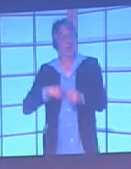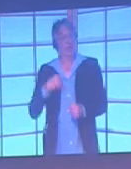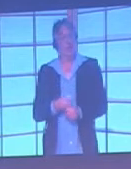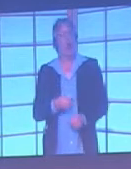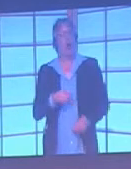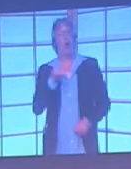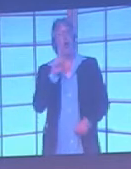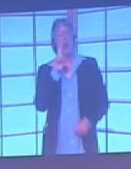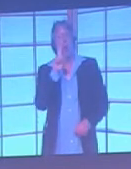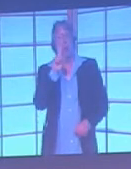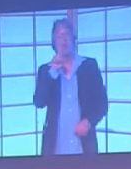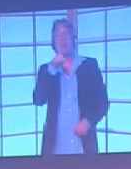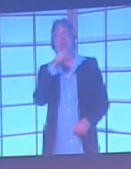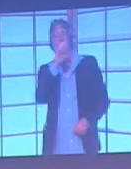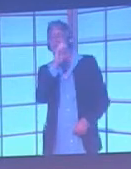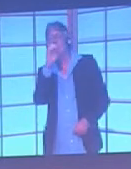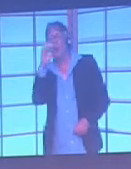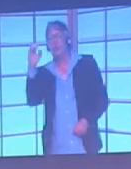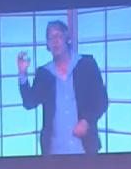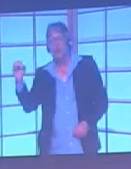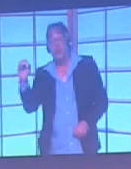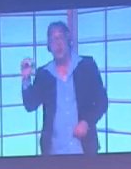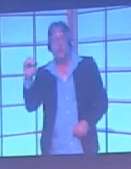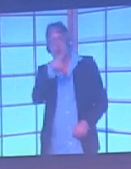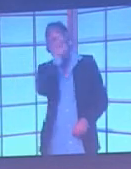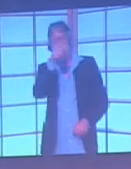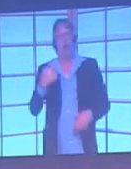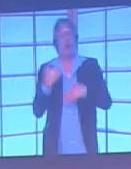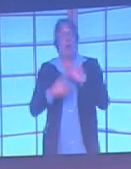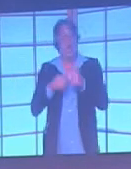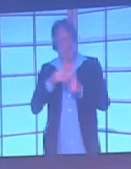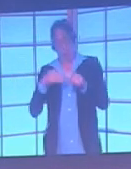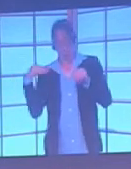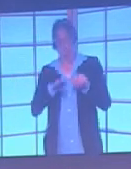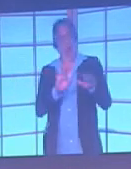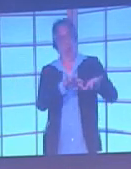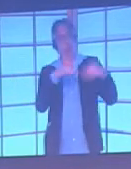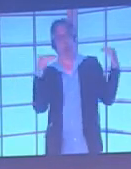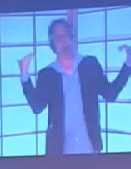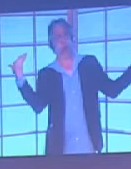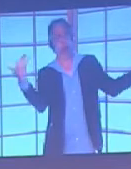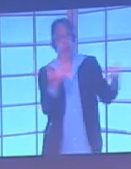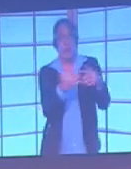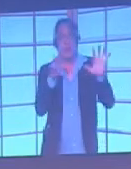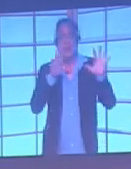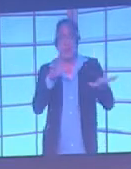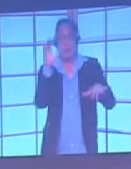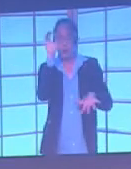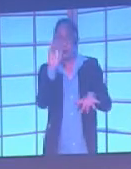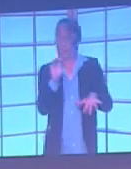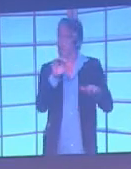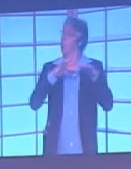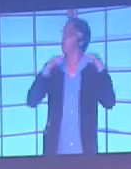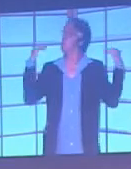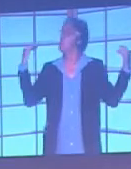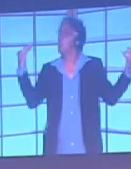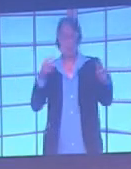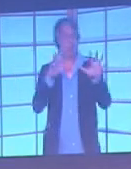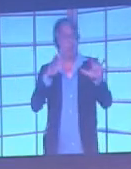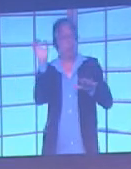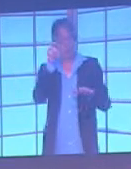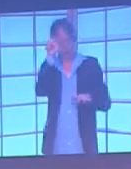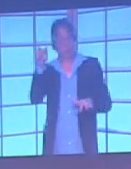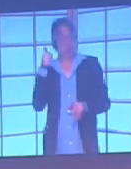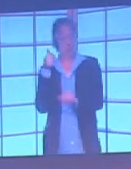Wroclaw, which was around 10% of the total crowd, and I'm sure Michal will tell us more about that shortly. To raise the profile